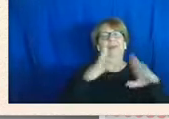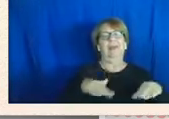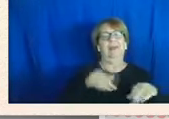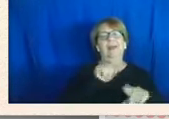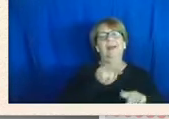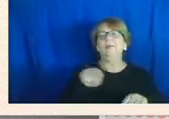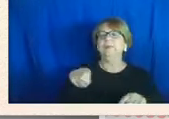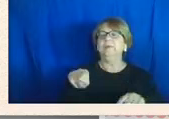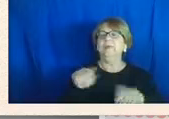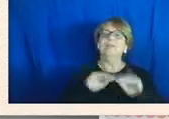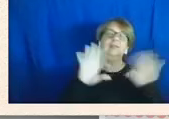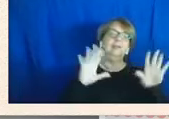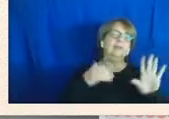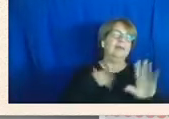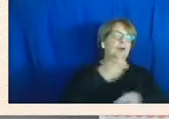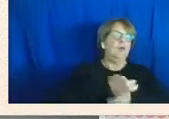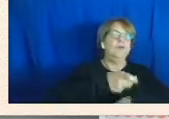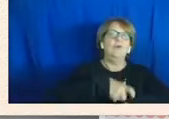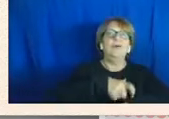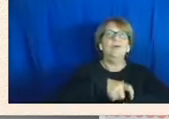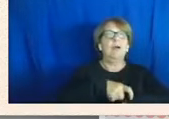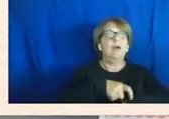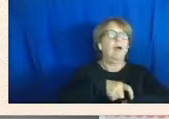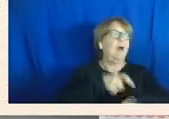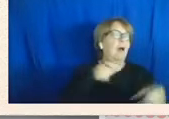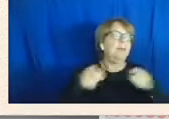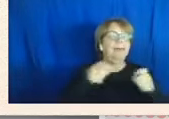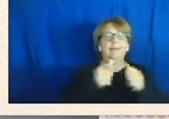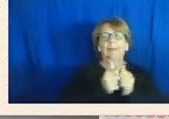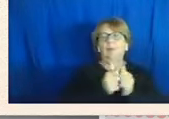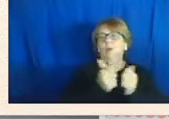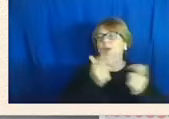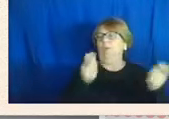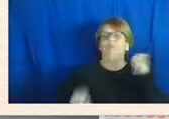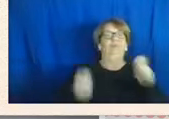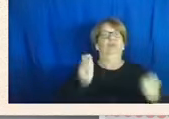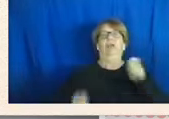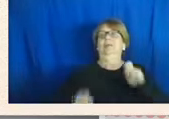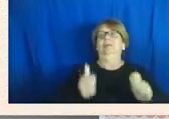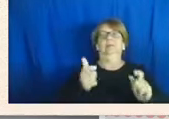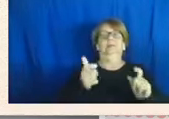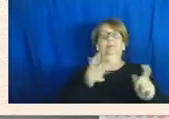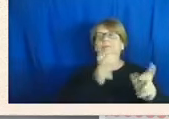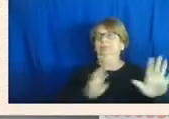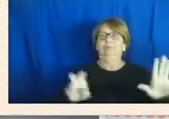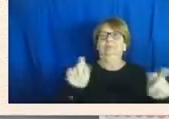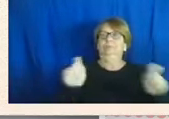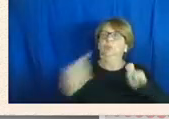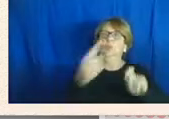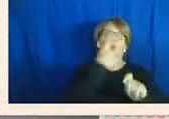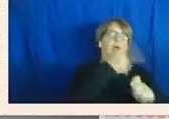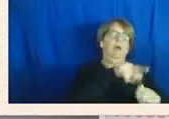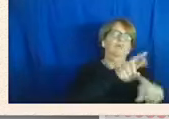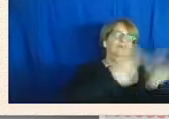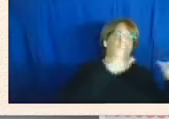hard time dealing with all these transitions. One is getting ready to go to college and doesn't know if that's going to happen or